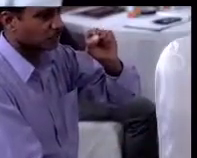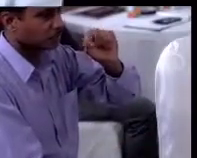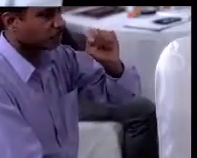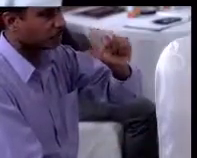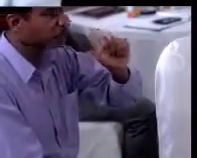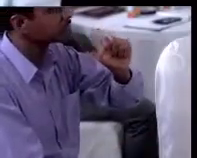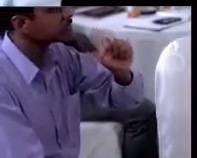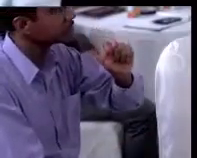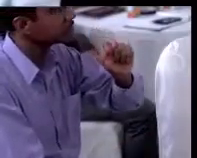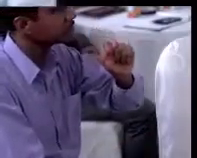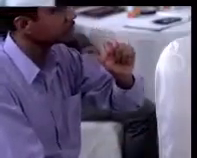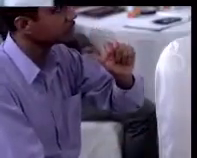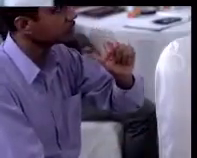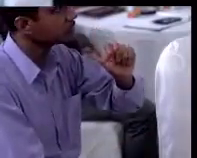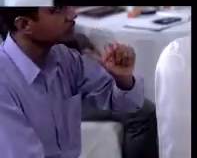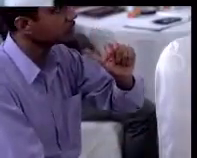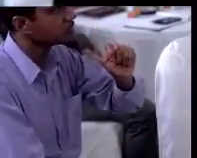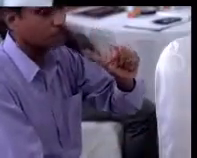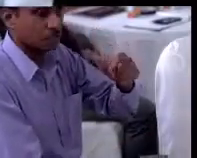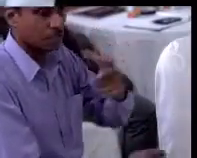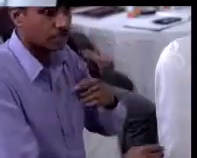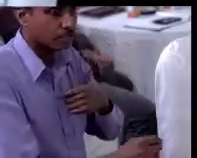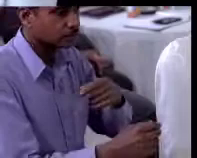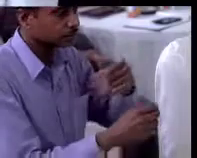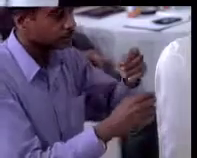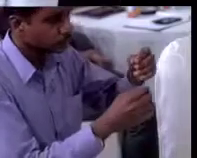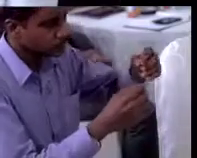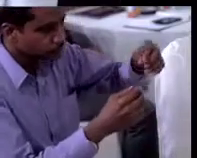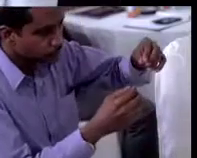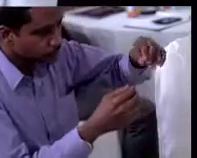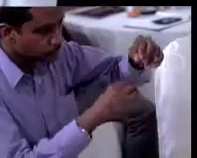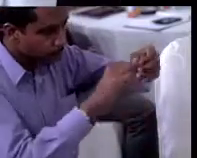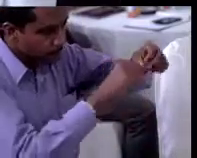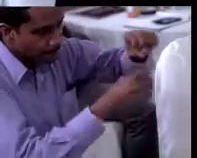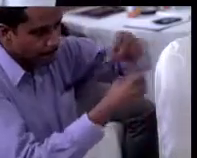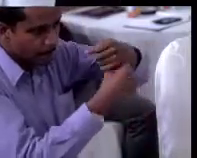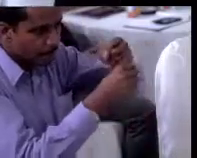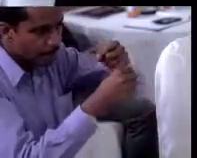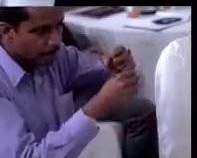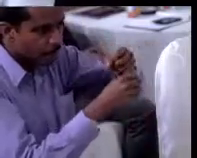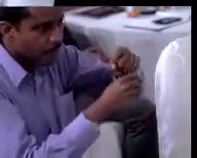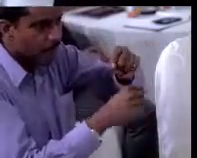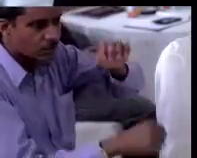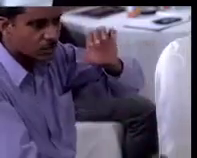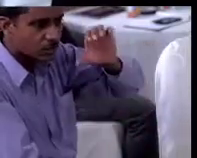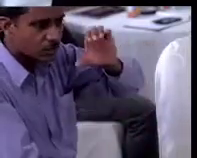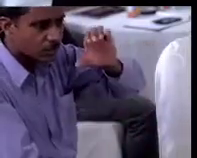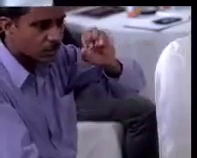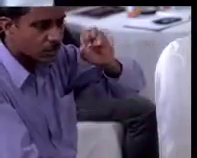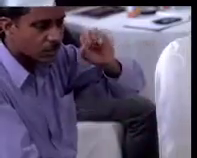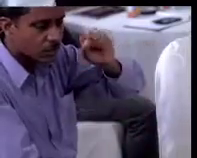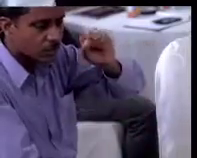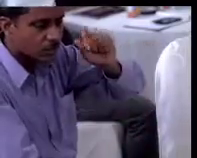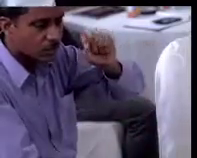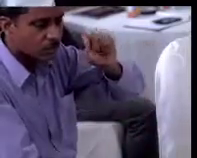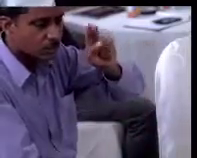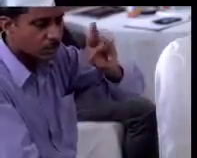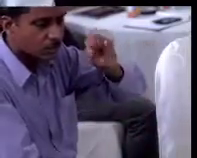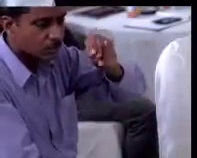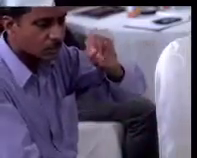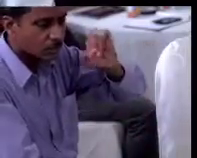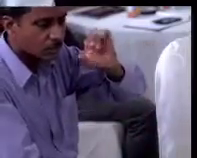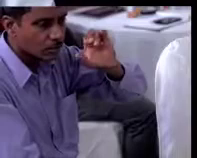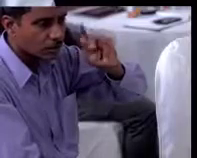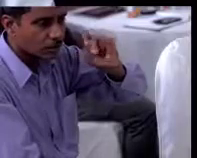I'm a chemist, that's my actual title. I'm a chemist, and I used to formulate cosmetics in the States, and I was always very interested in